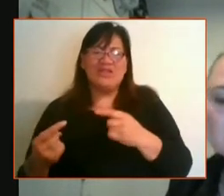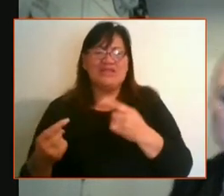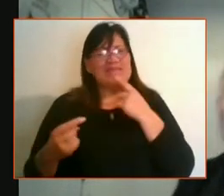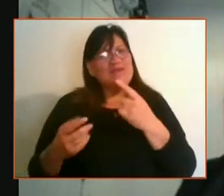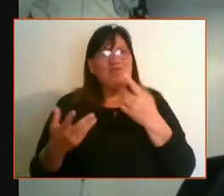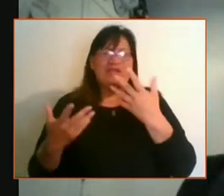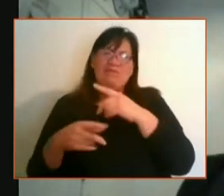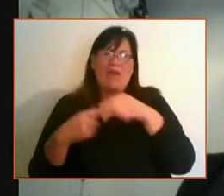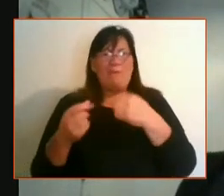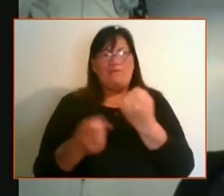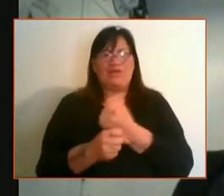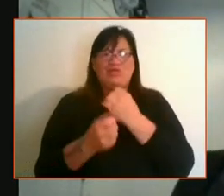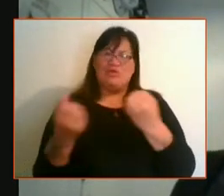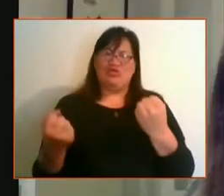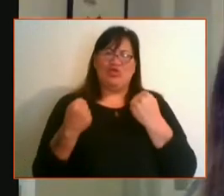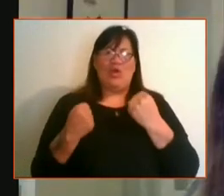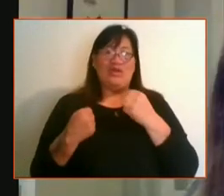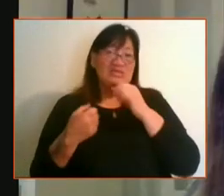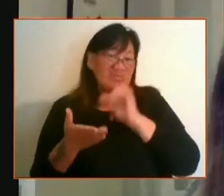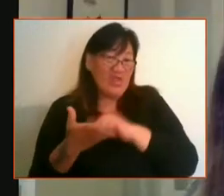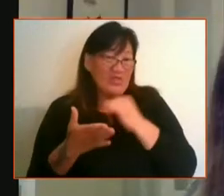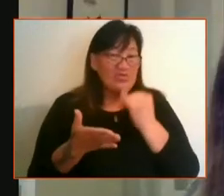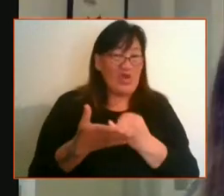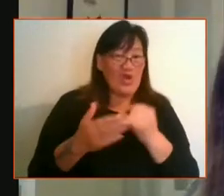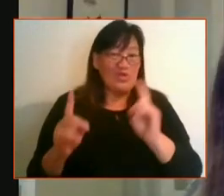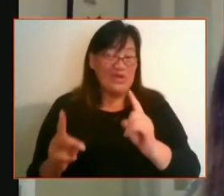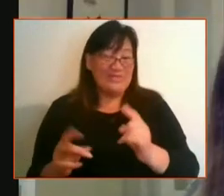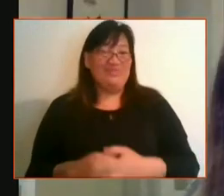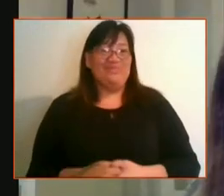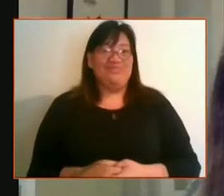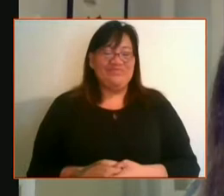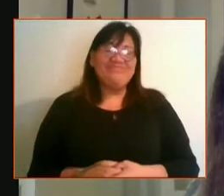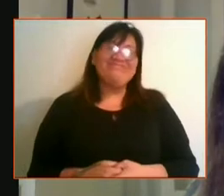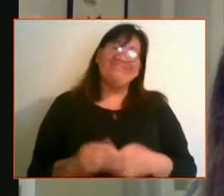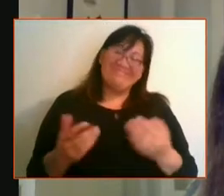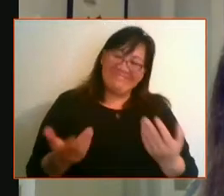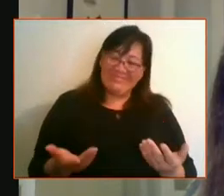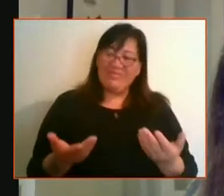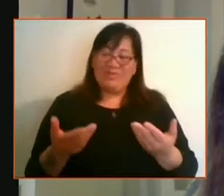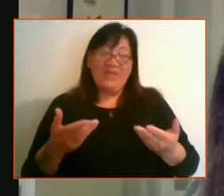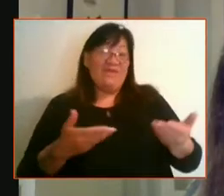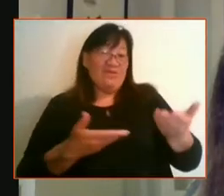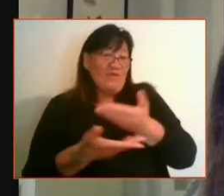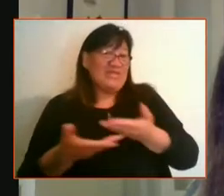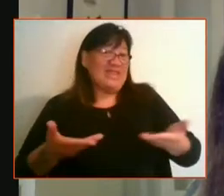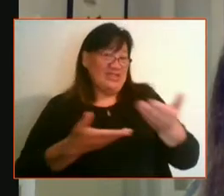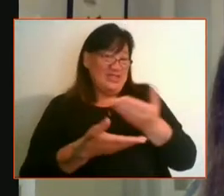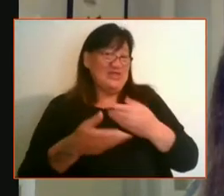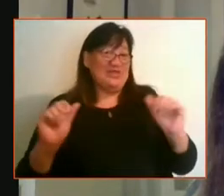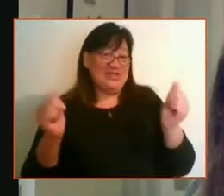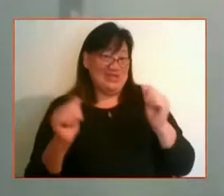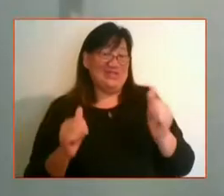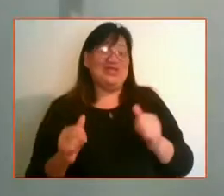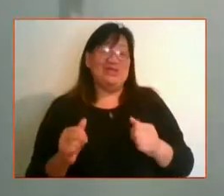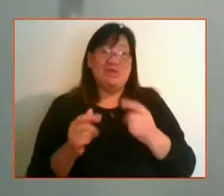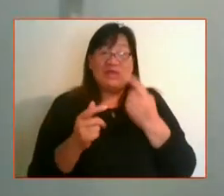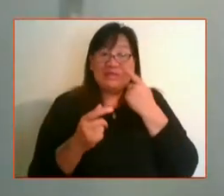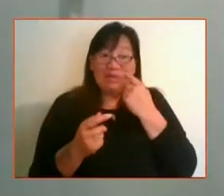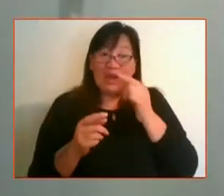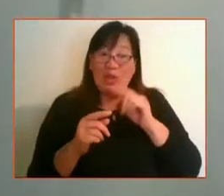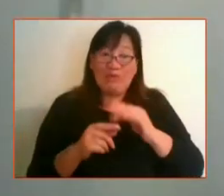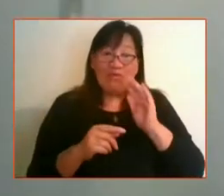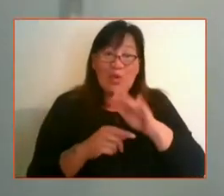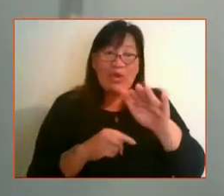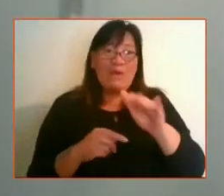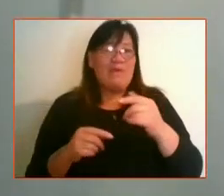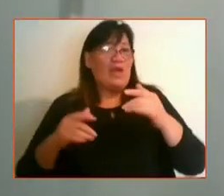will. As I said earlier, conversations have been had, and it's something to look at moving forward. But we don't have the